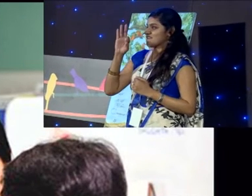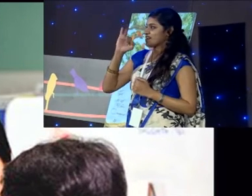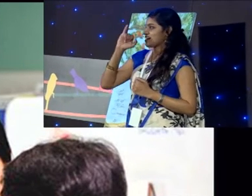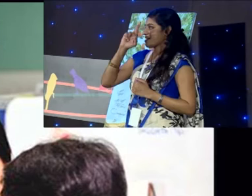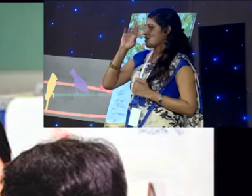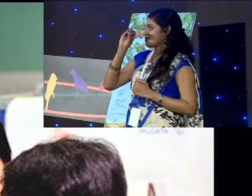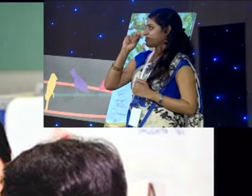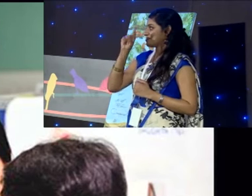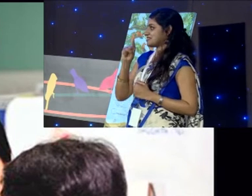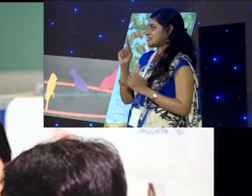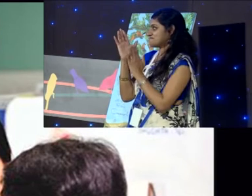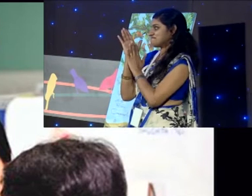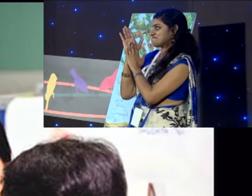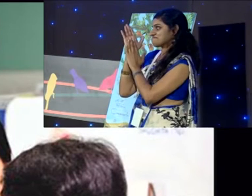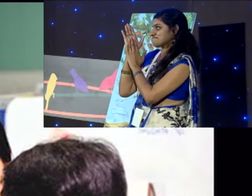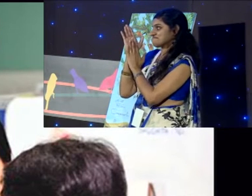event.